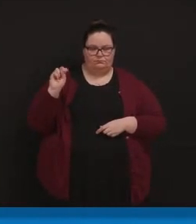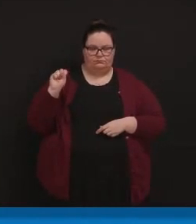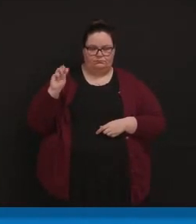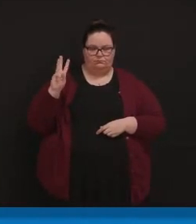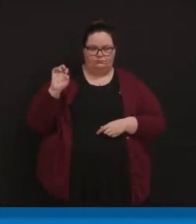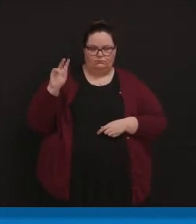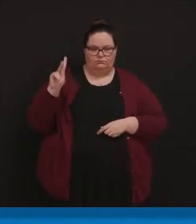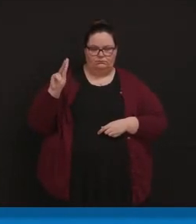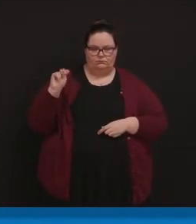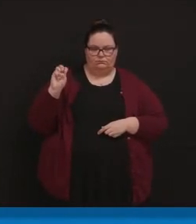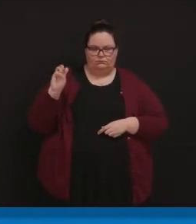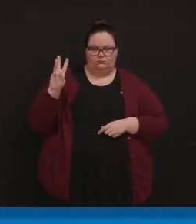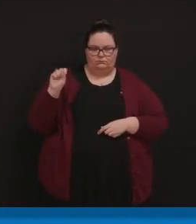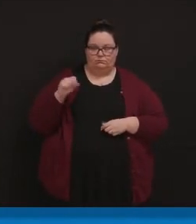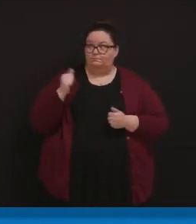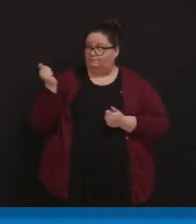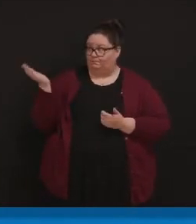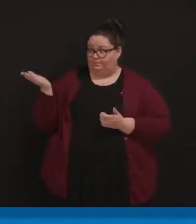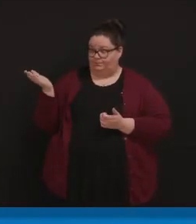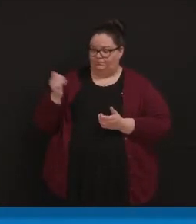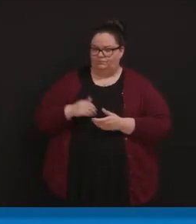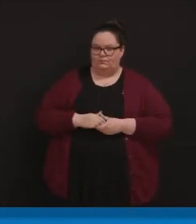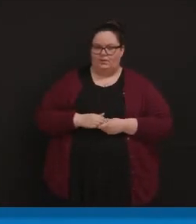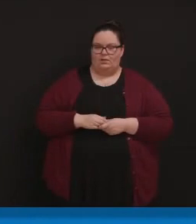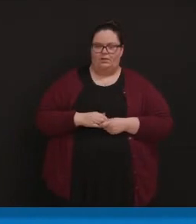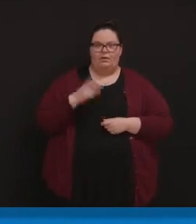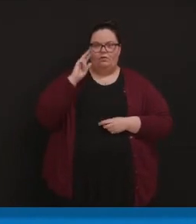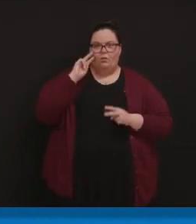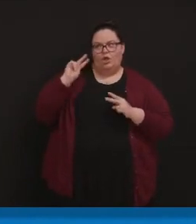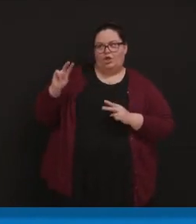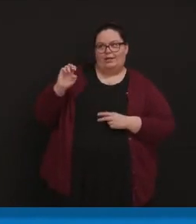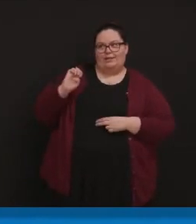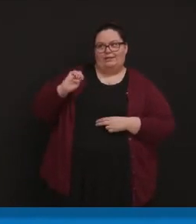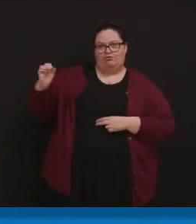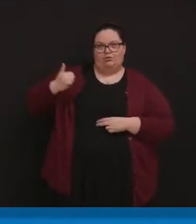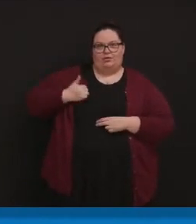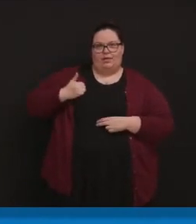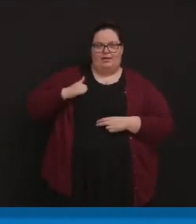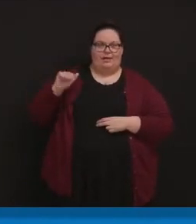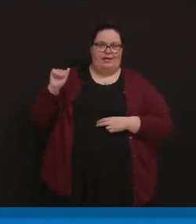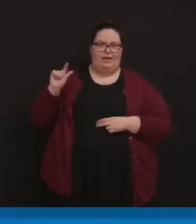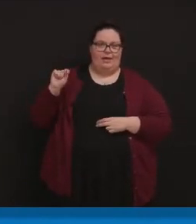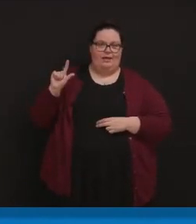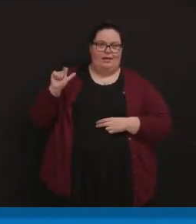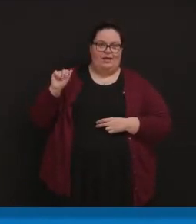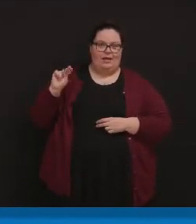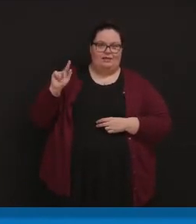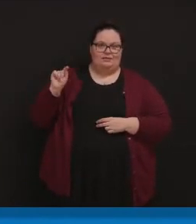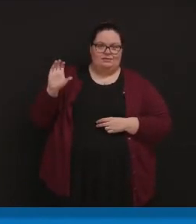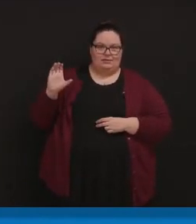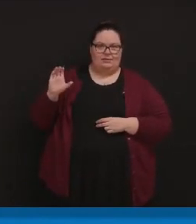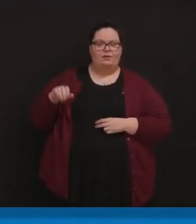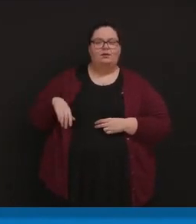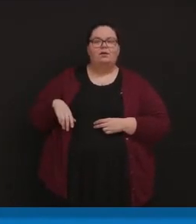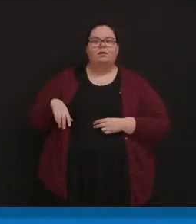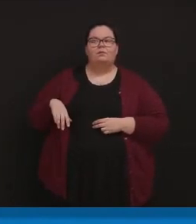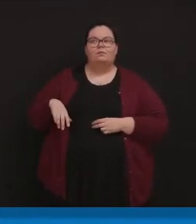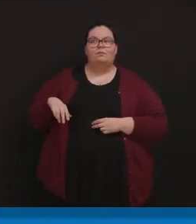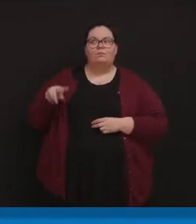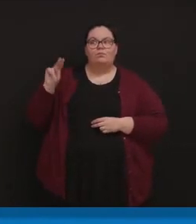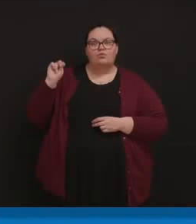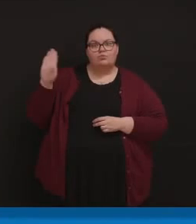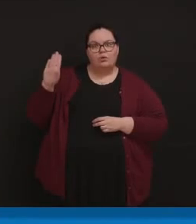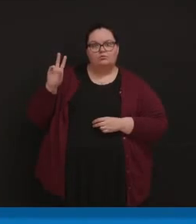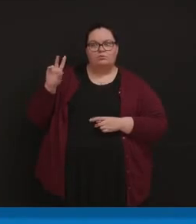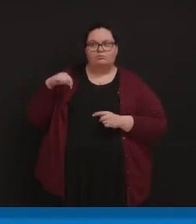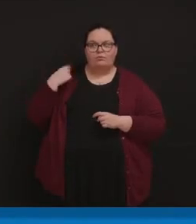Russell. So I was having a look at the numbers from the Atlantic provinces since New Year's Eve. New Brunswick's had